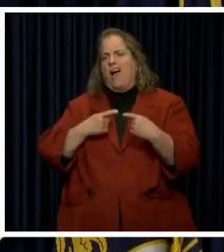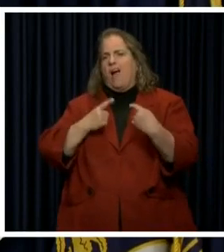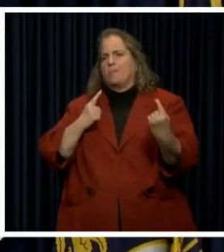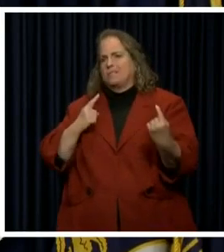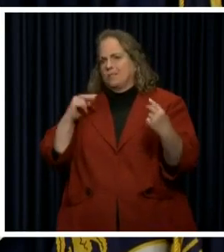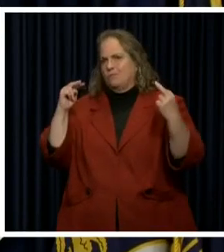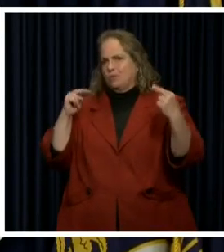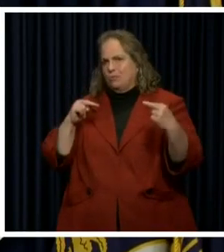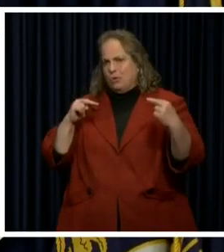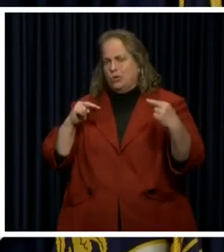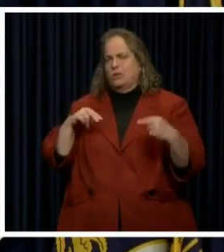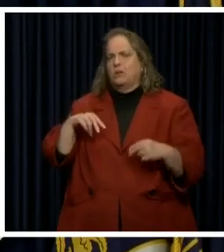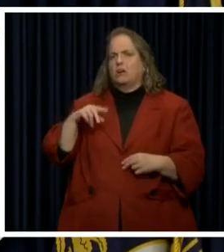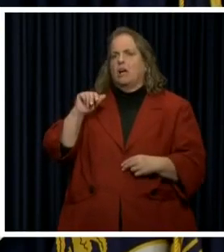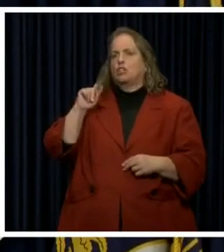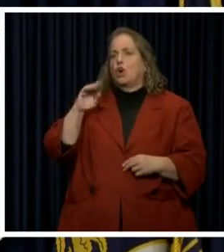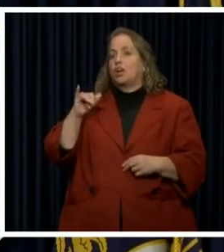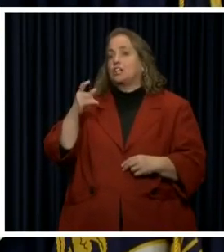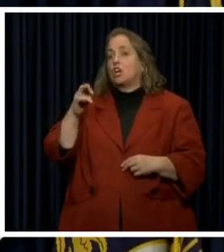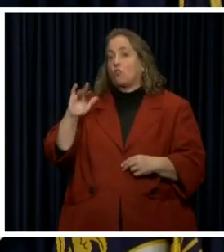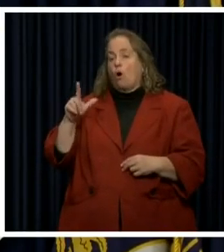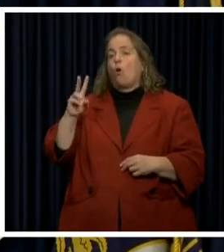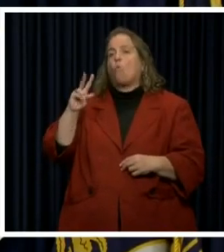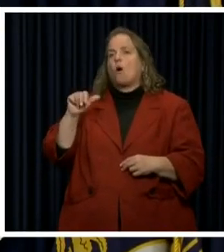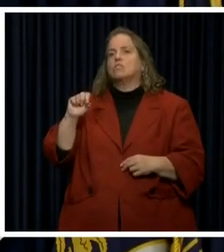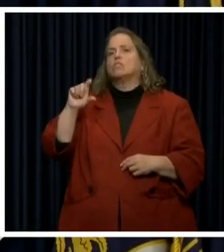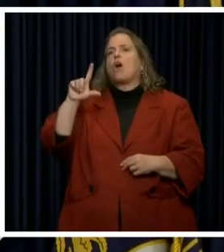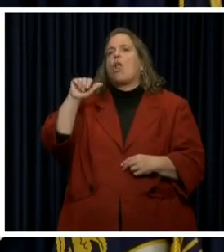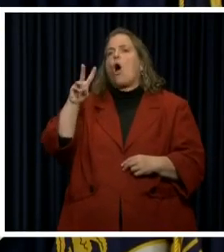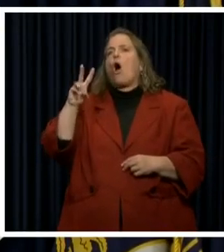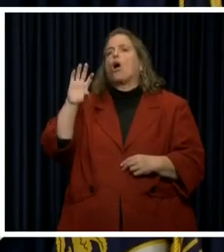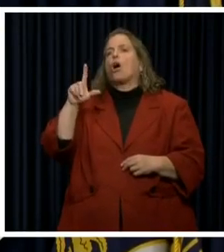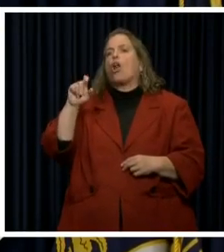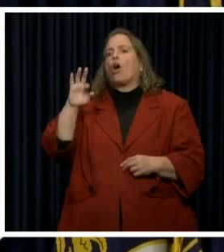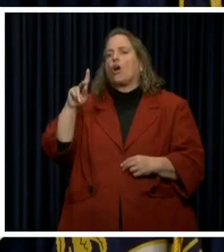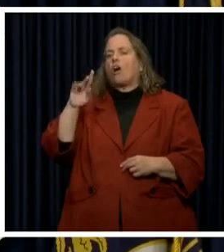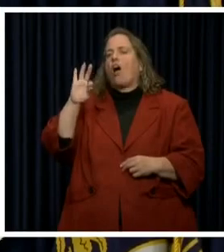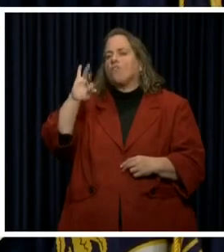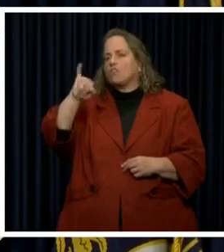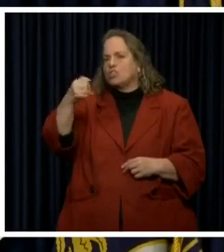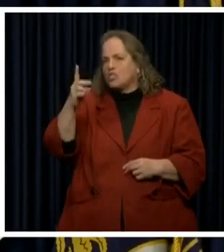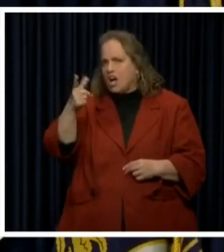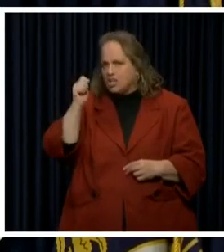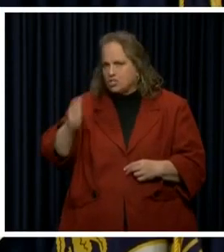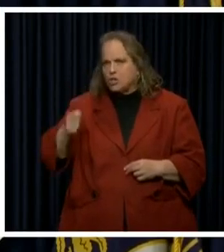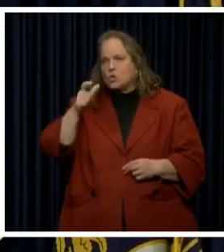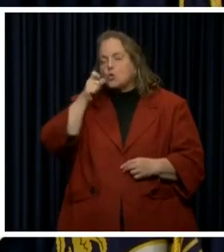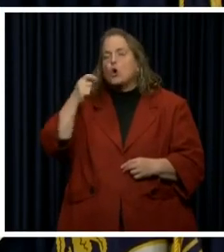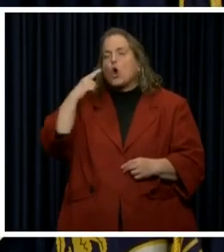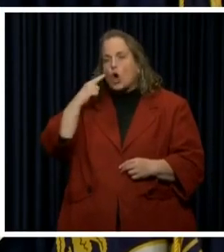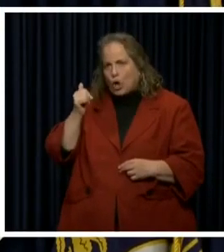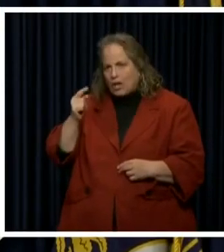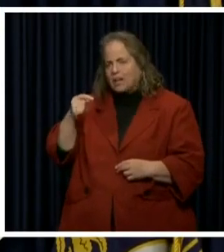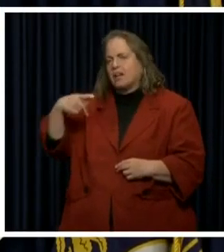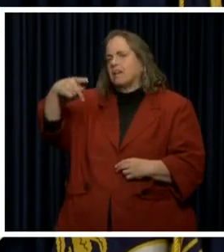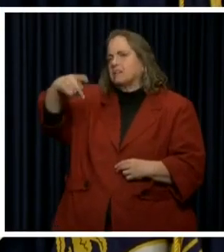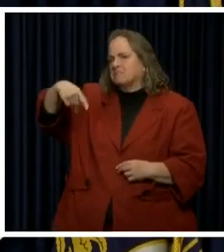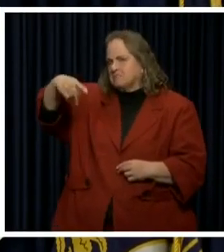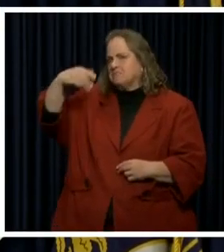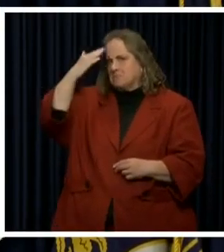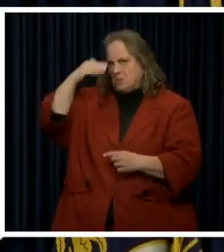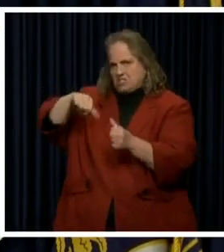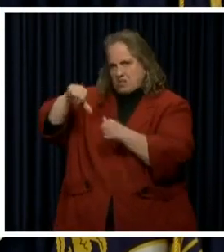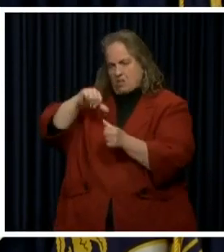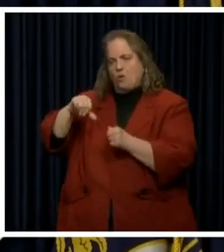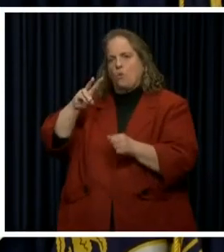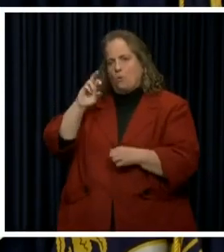The Attorney General had been a law clerk of the judge who heard it, and the judge who heard it had sworn him in. Is that okay? I want to make sure that that's me repeating what you said